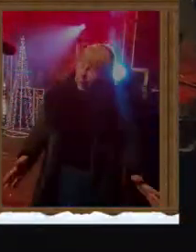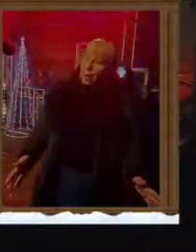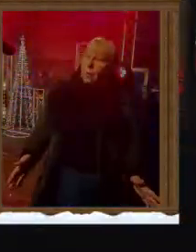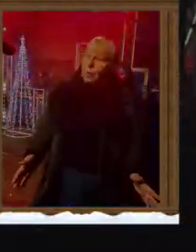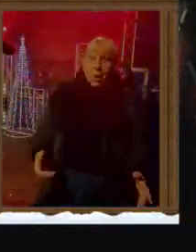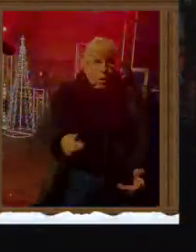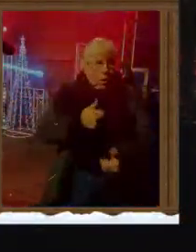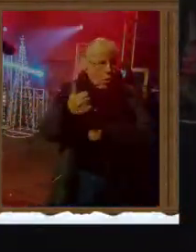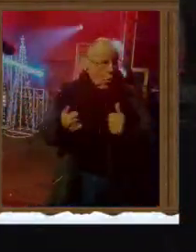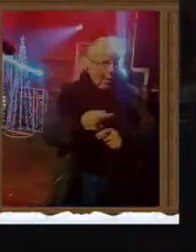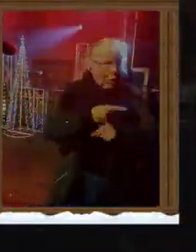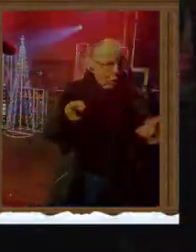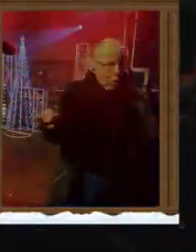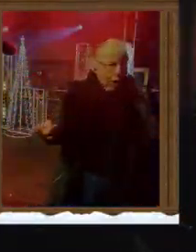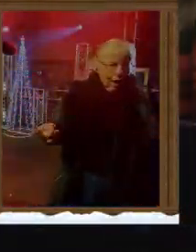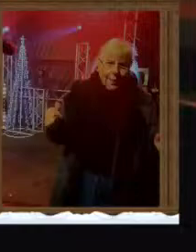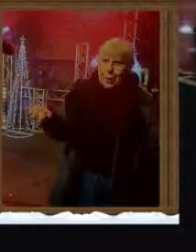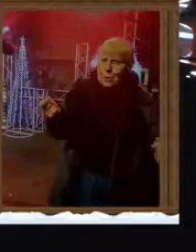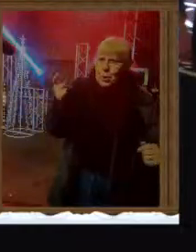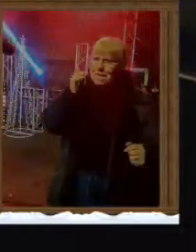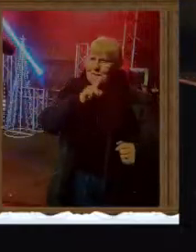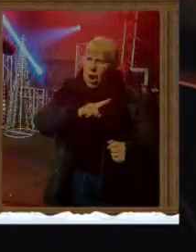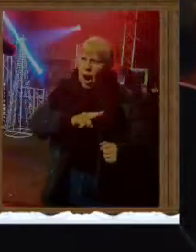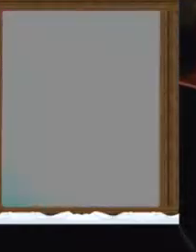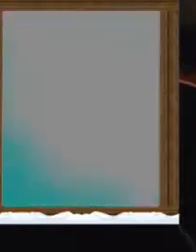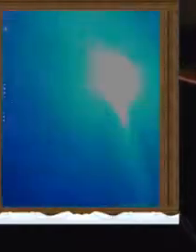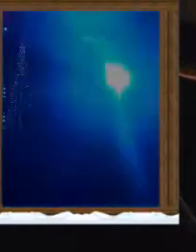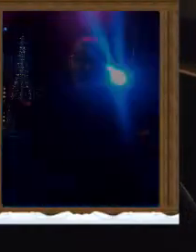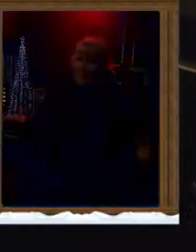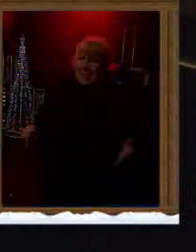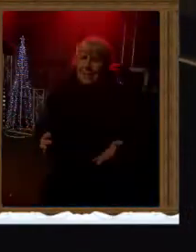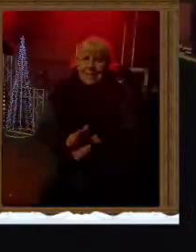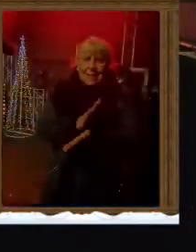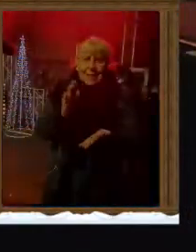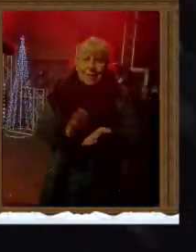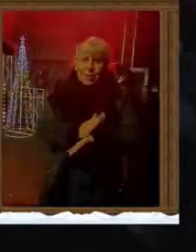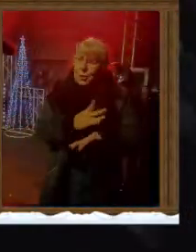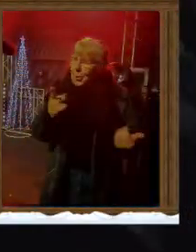Done, everyone. That was fun. Did you have fun?